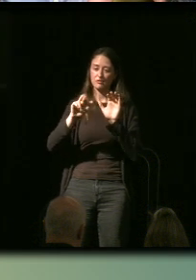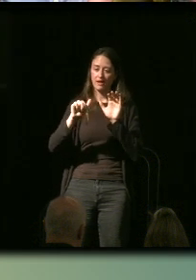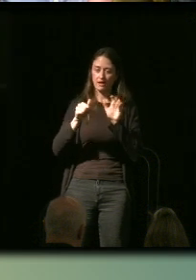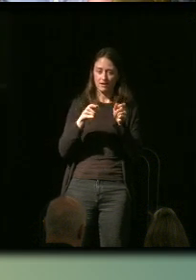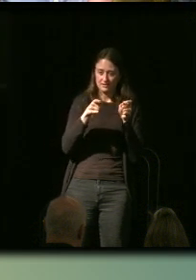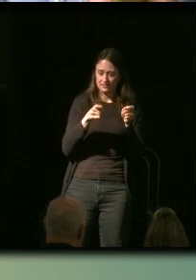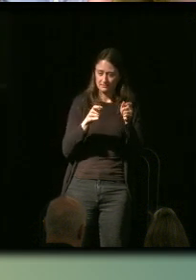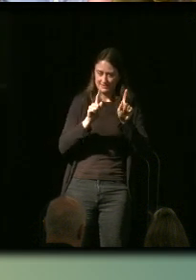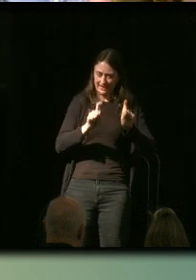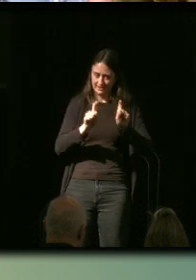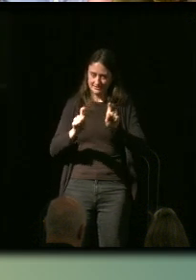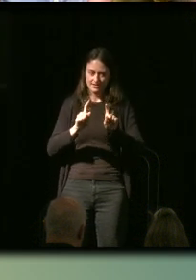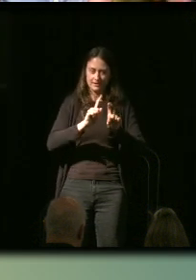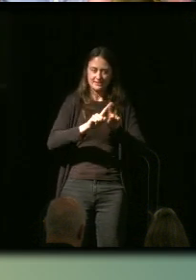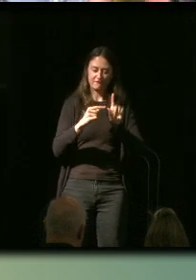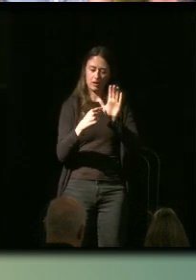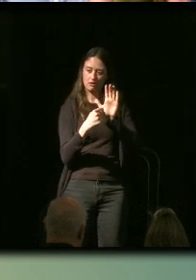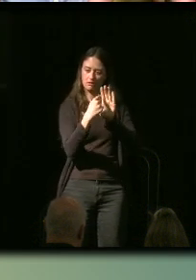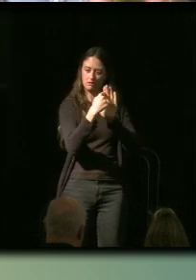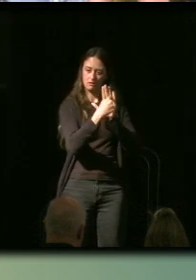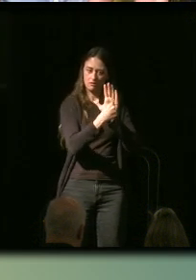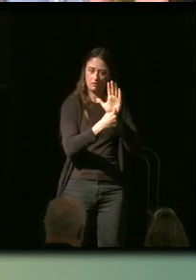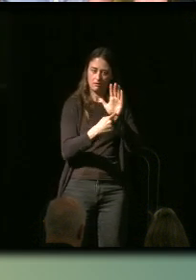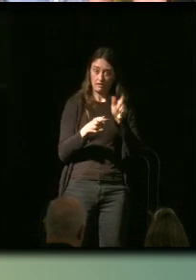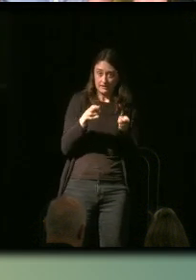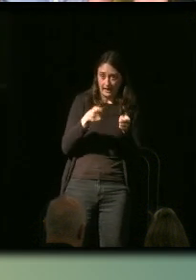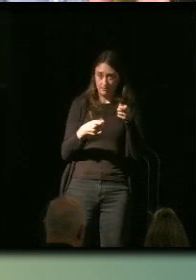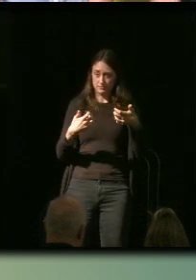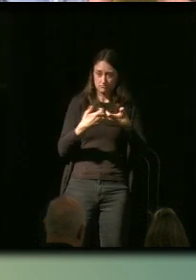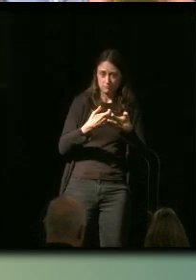plus another 30 minutes of dark adaptation.